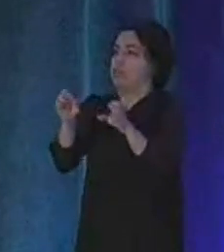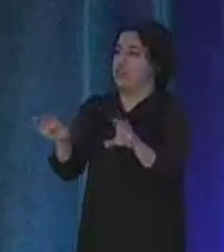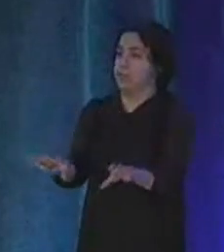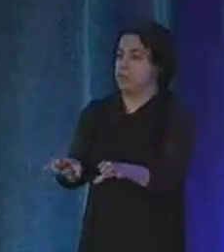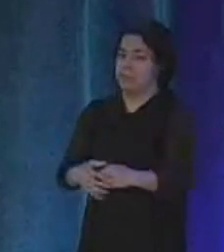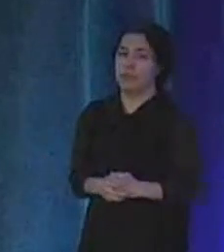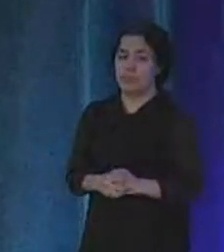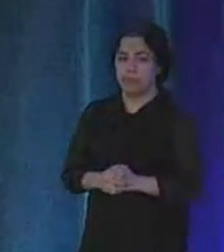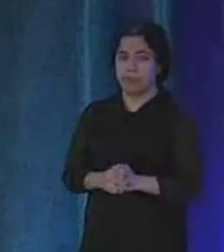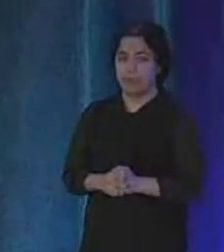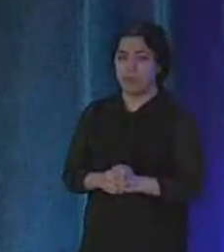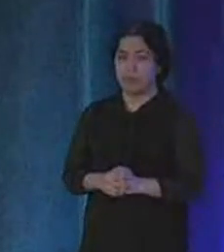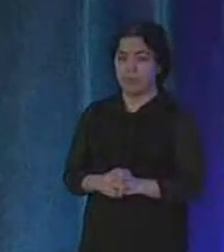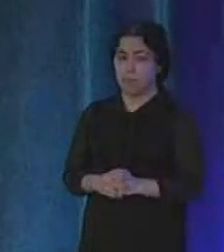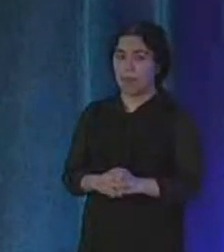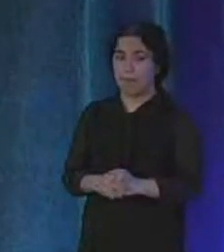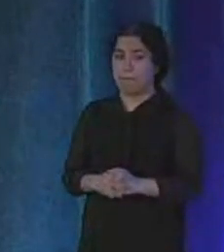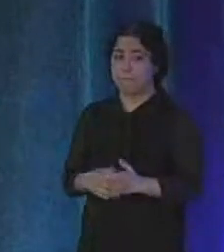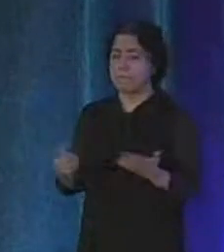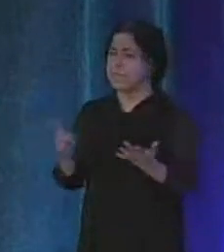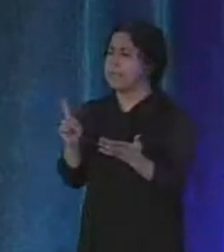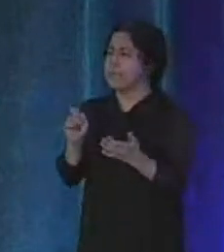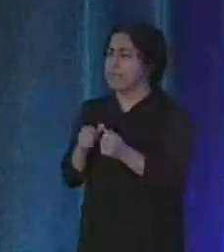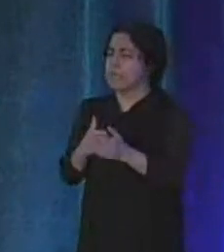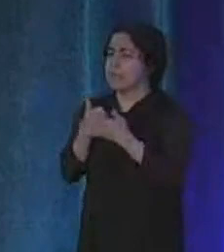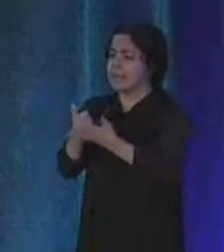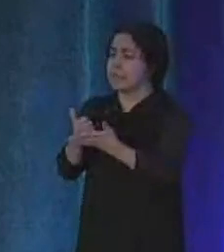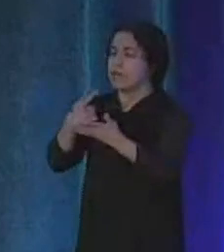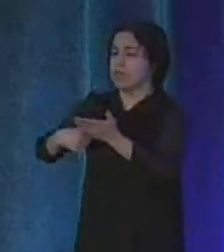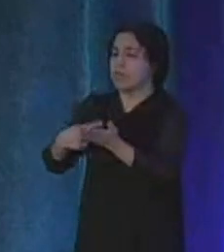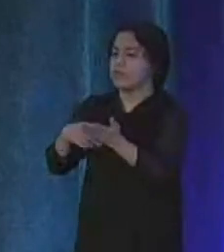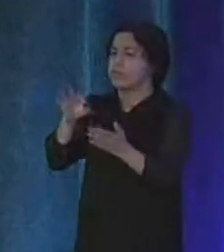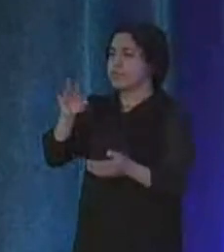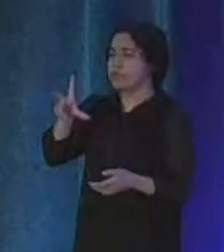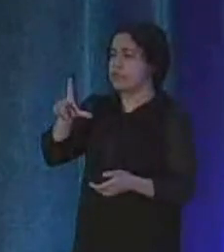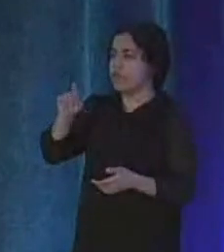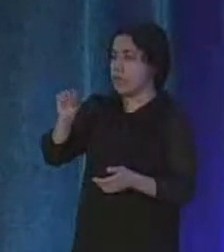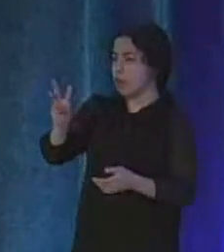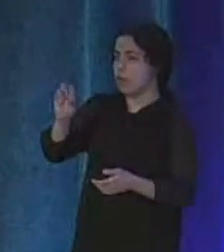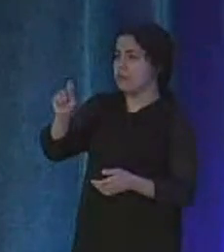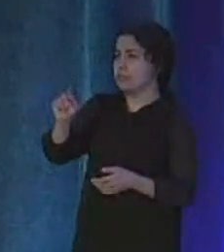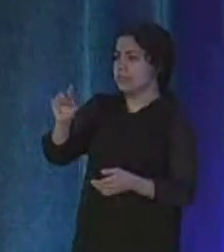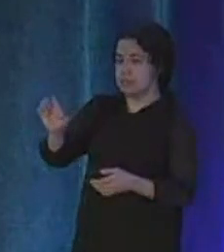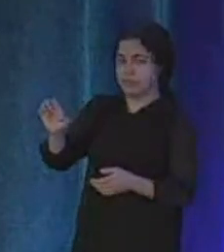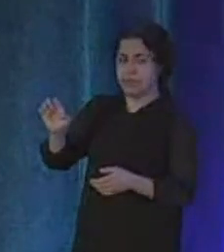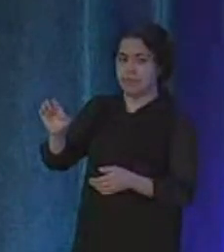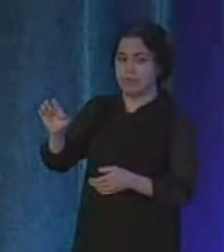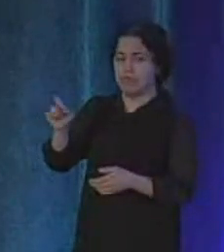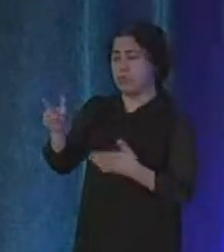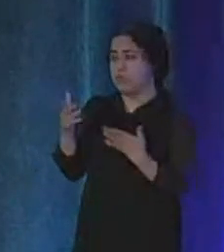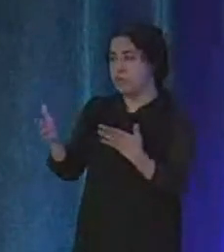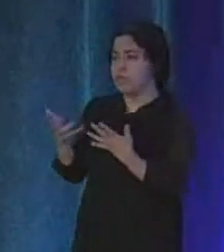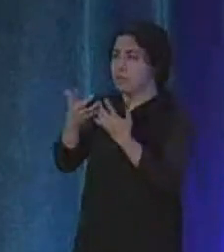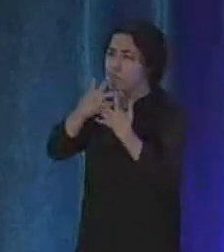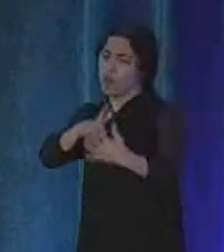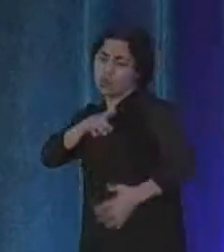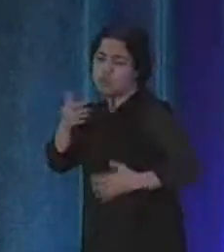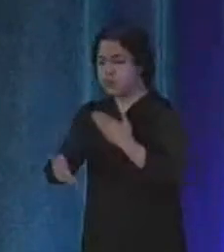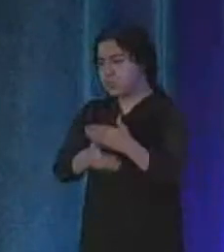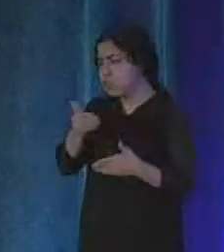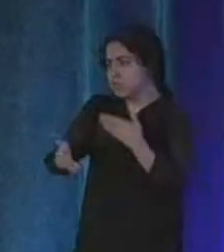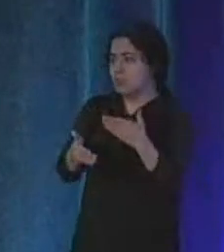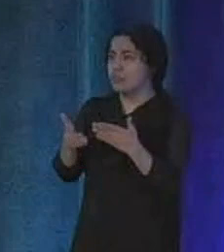So where do you think I can be helpful? Let's talk about flow state. You've probably been in a flow state before. It's probably